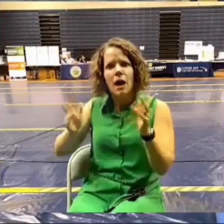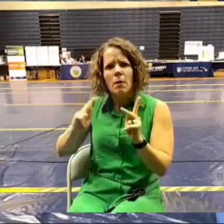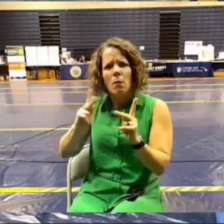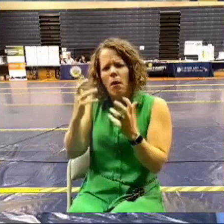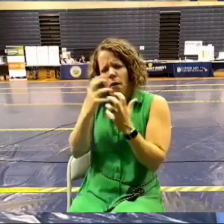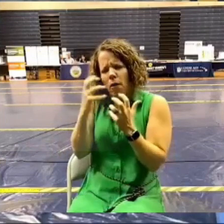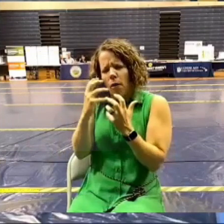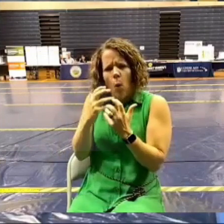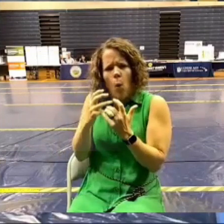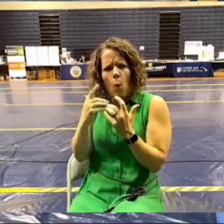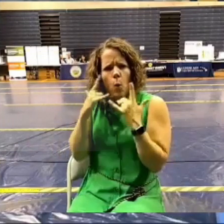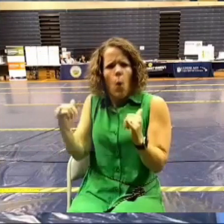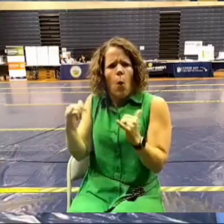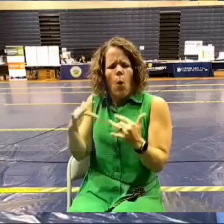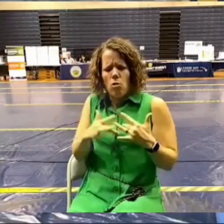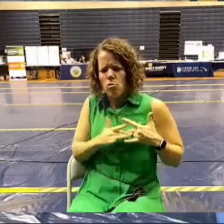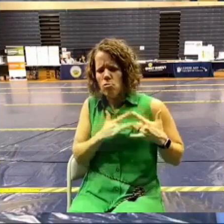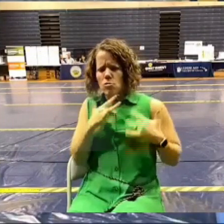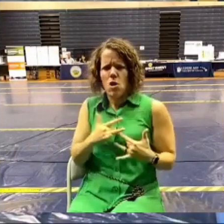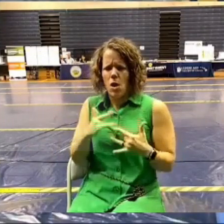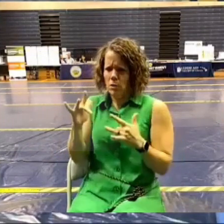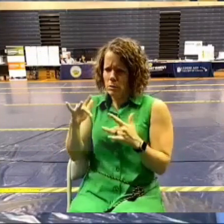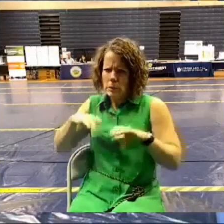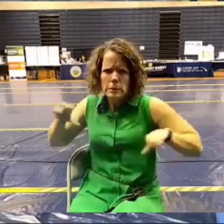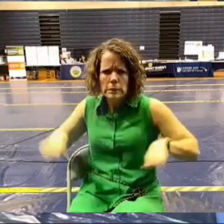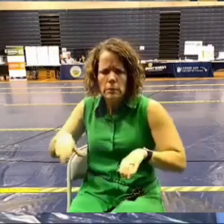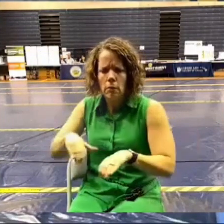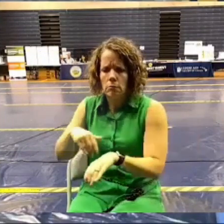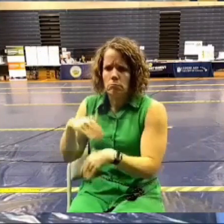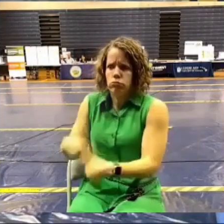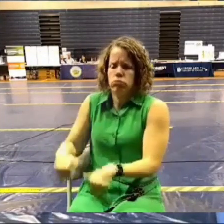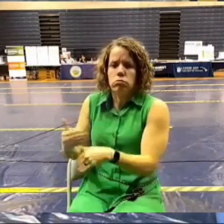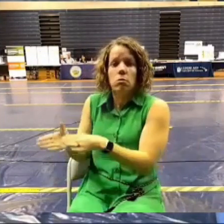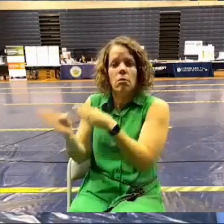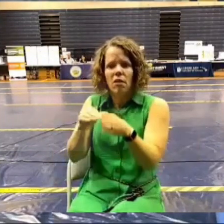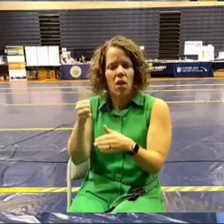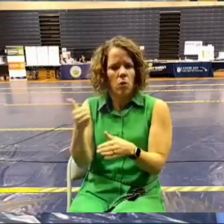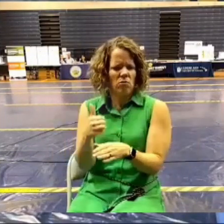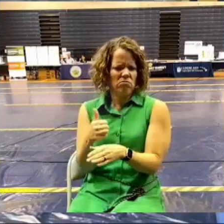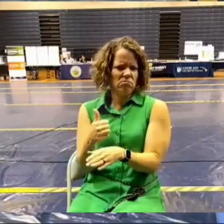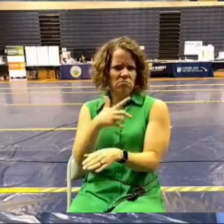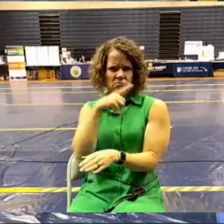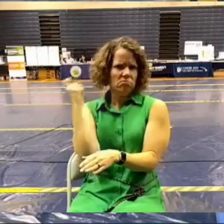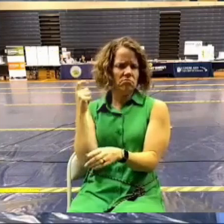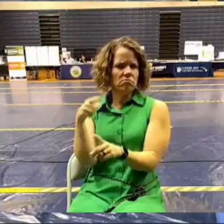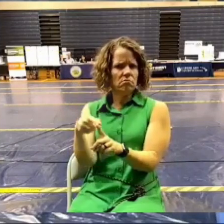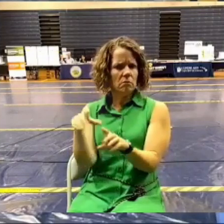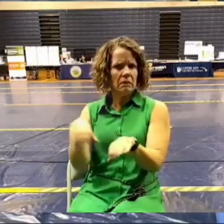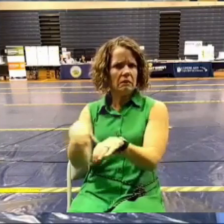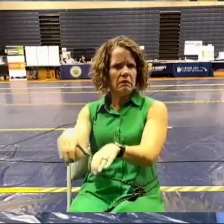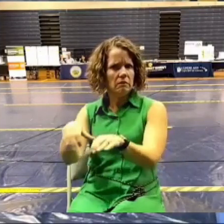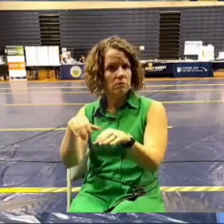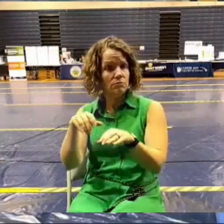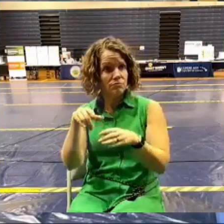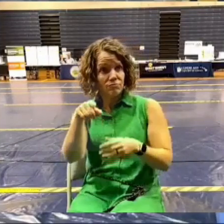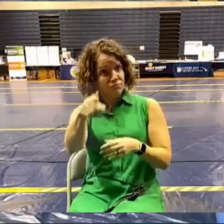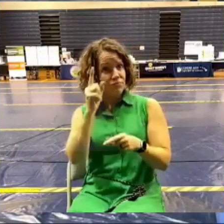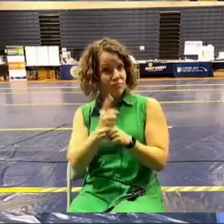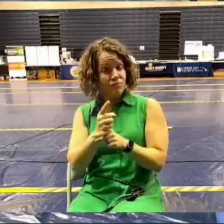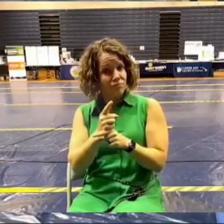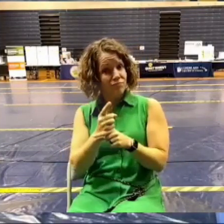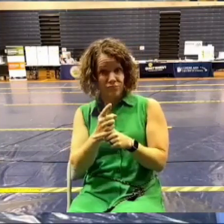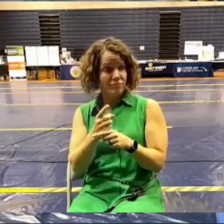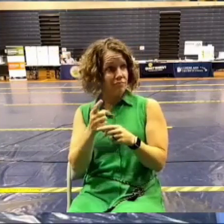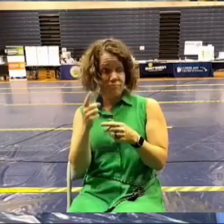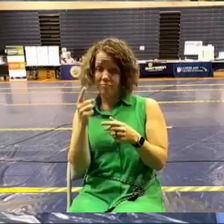experiencing. So yes, there are people that we are told of that when they have gone back to their rental, the landlord